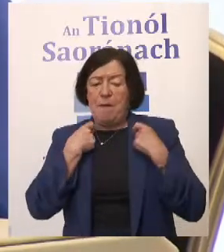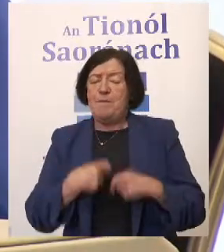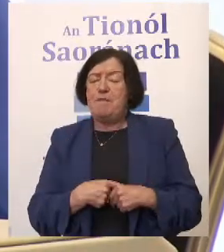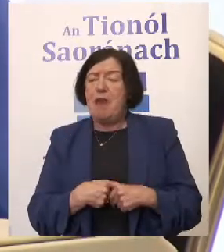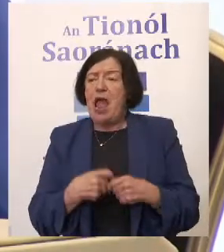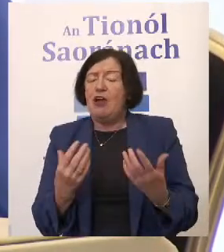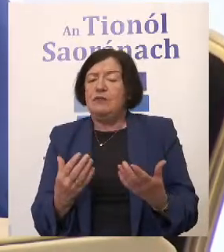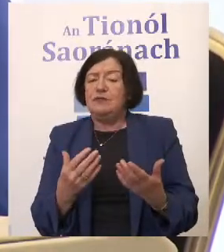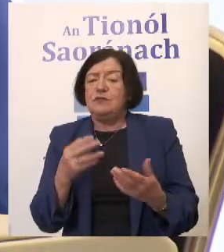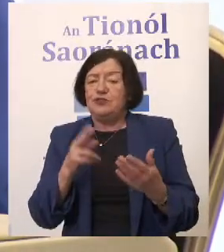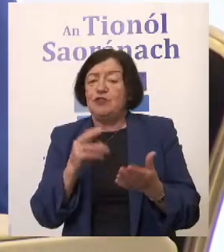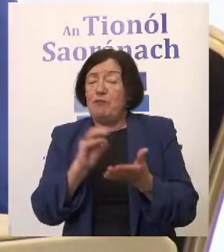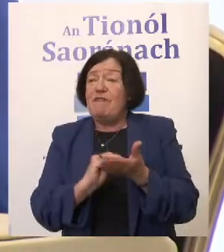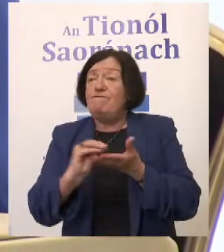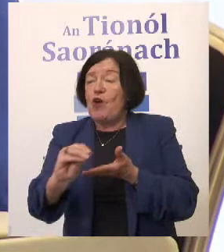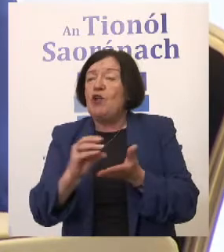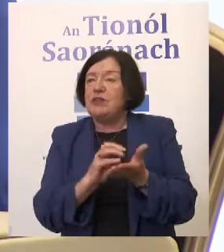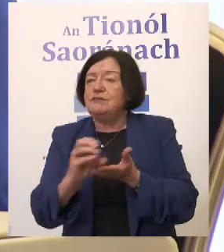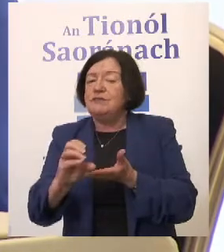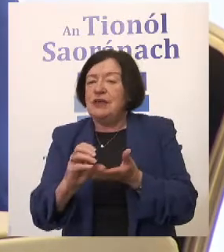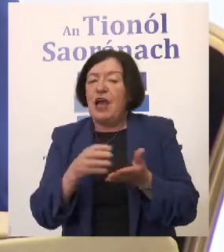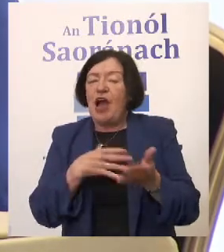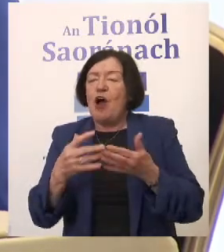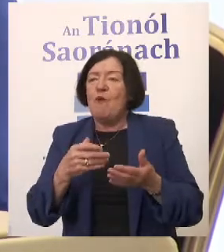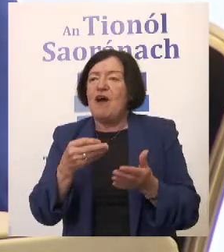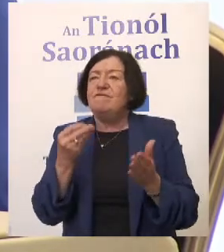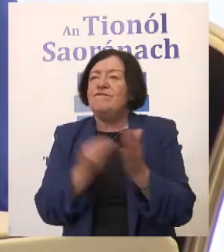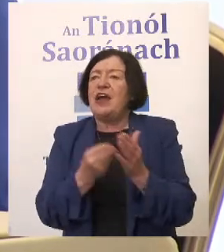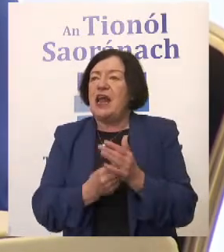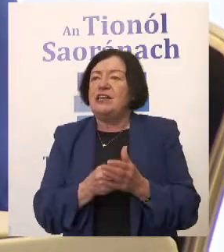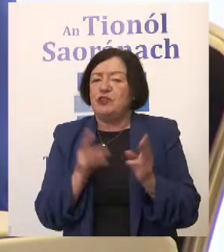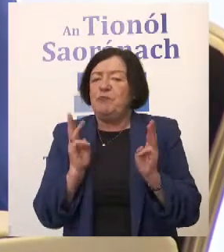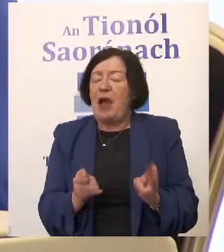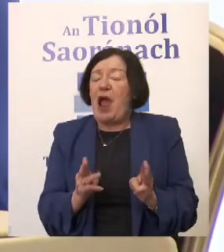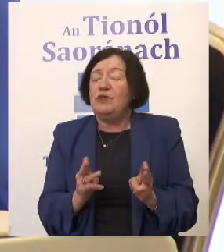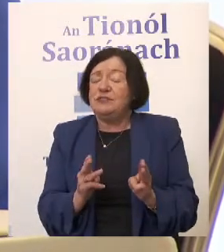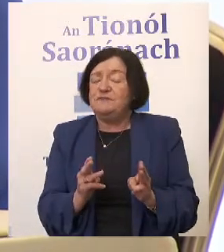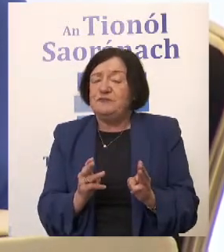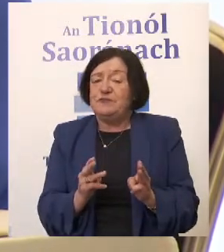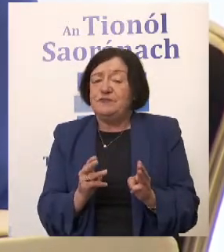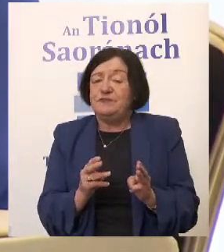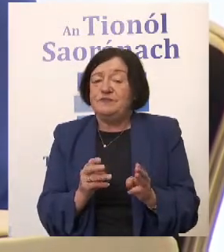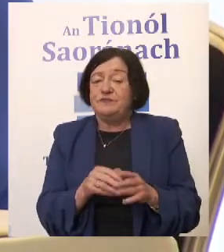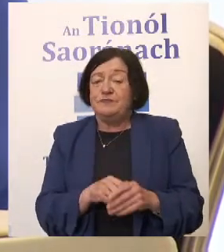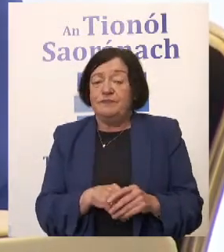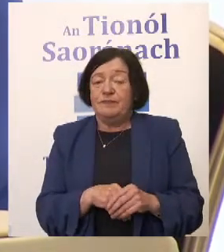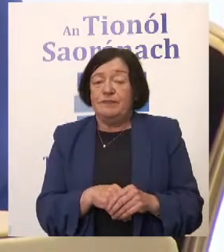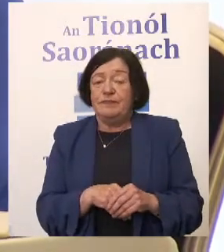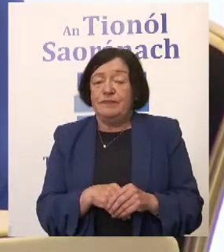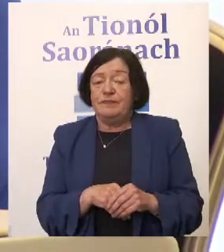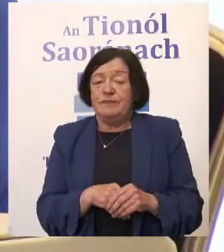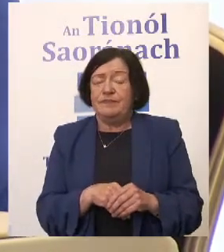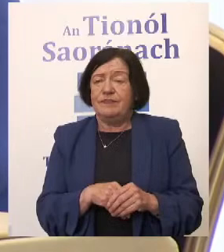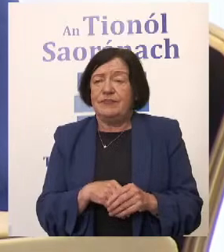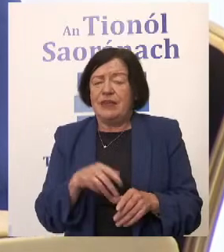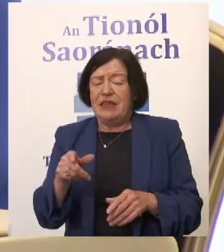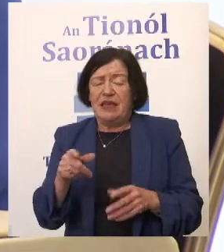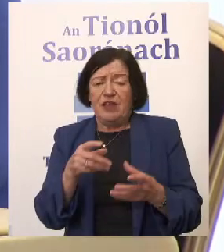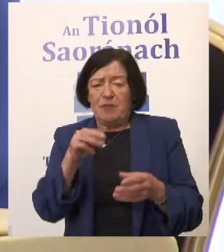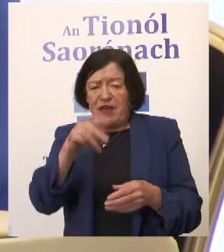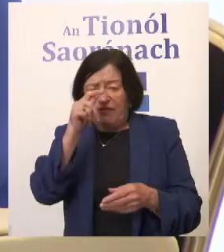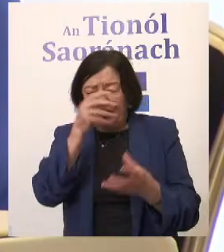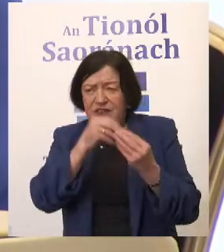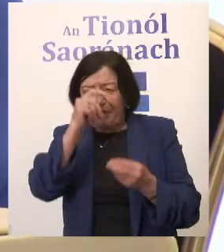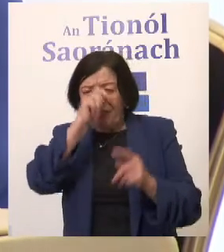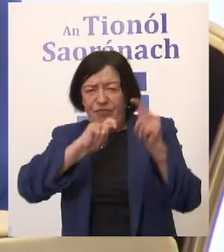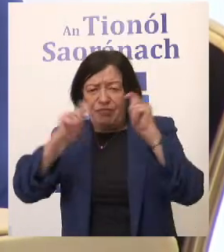be funded and what financial powers that mayor should have. So, I mean, things that you might want to think